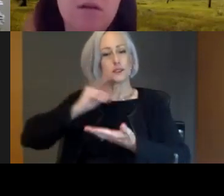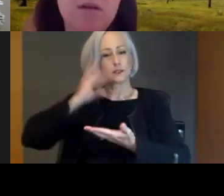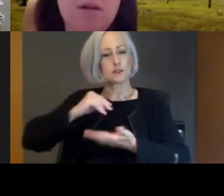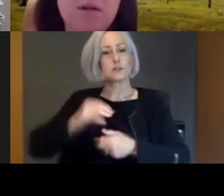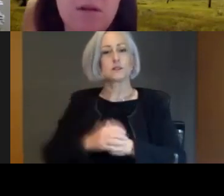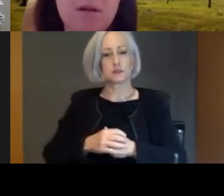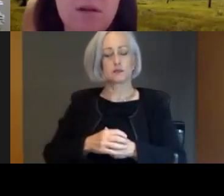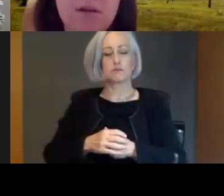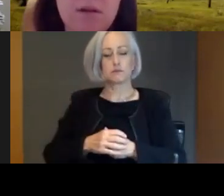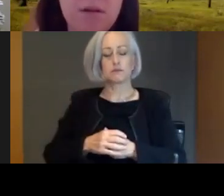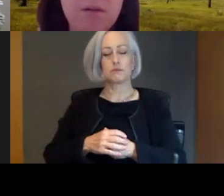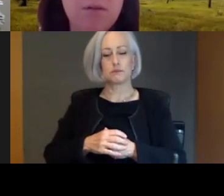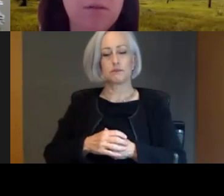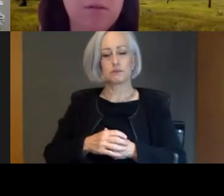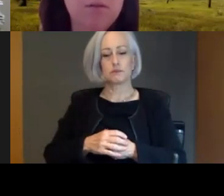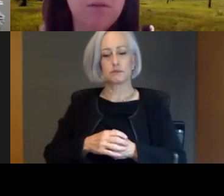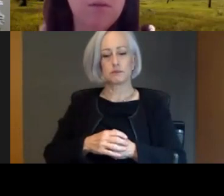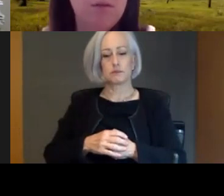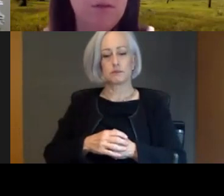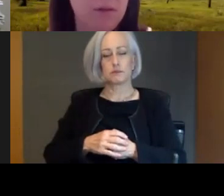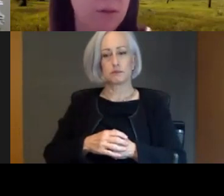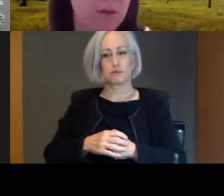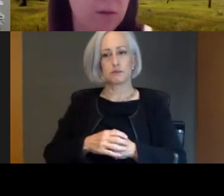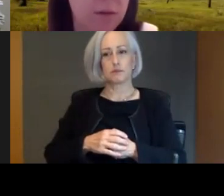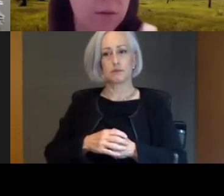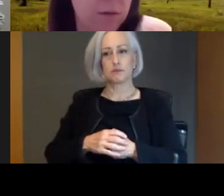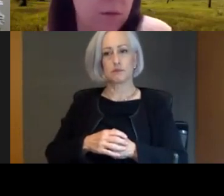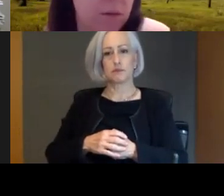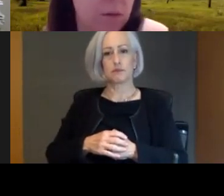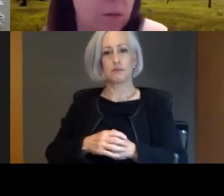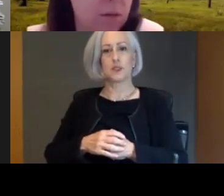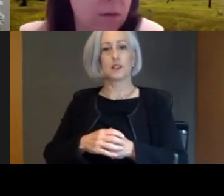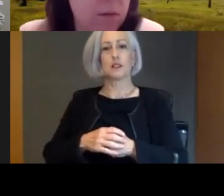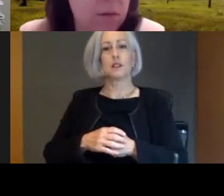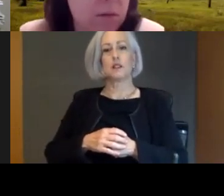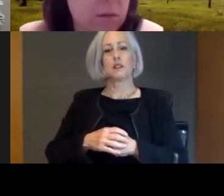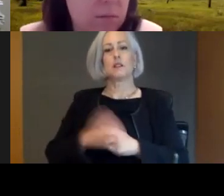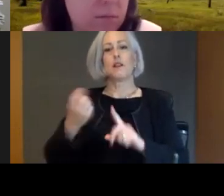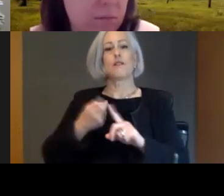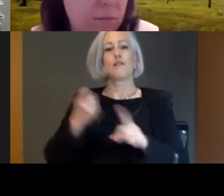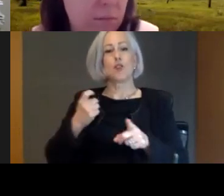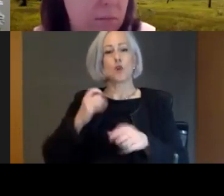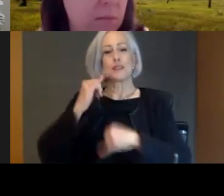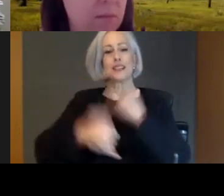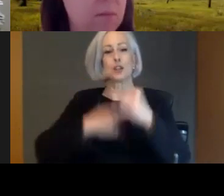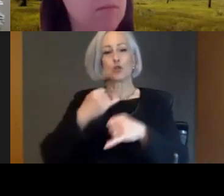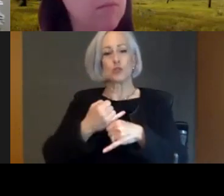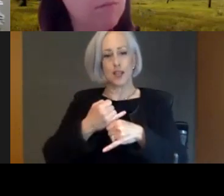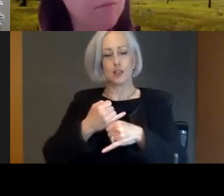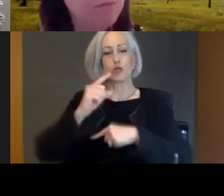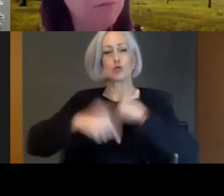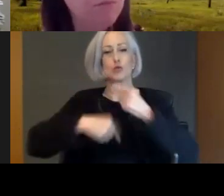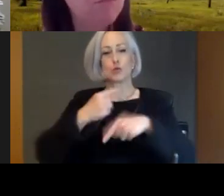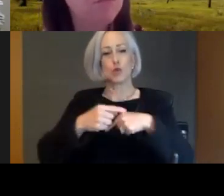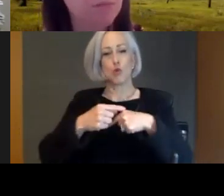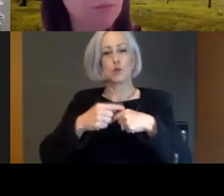And even what I've learned from the one course in international medicine and global health is that